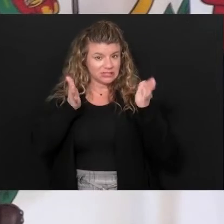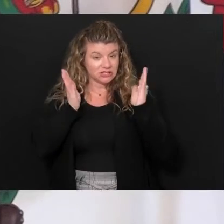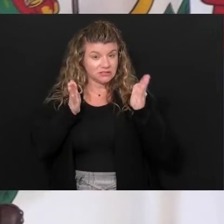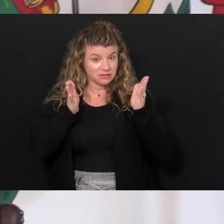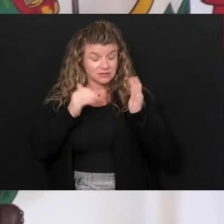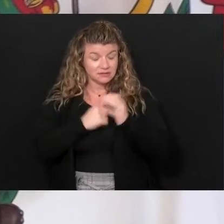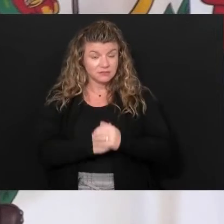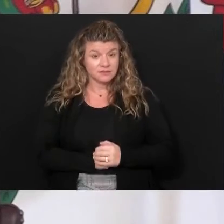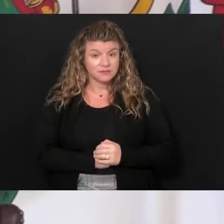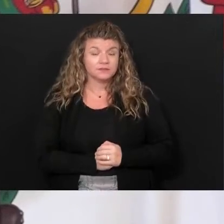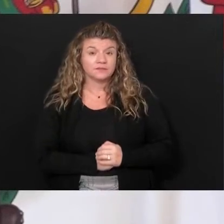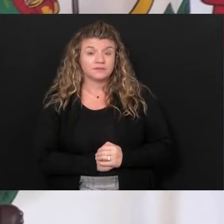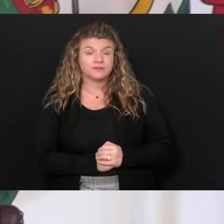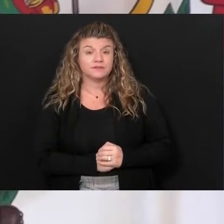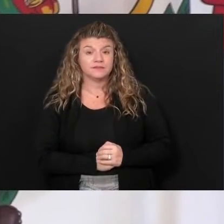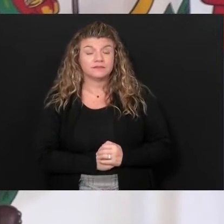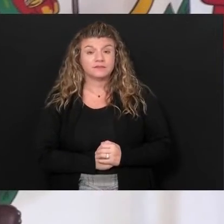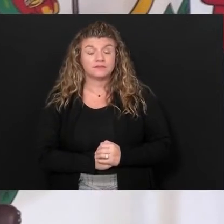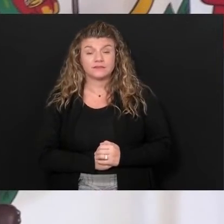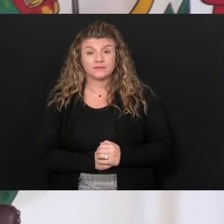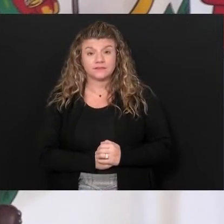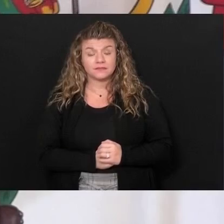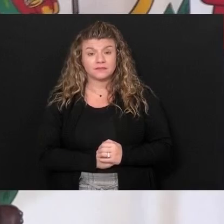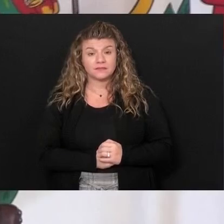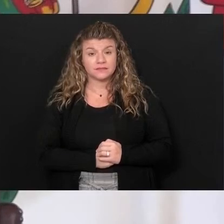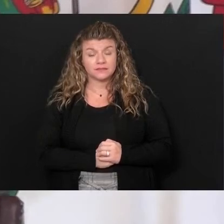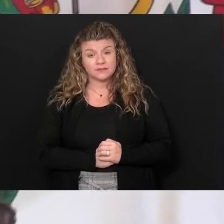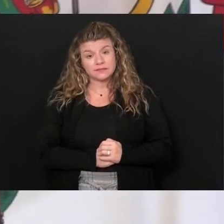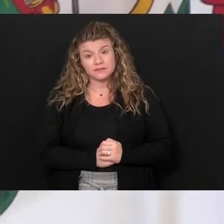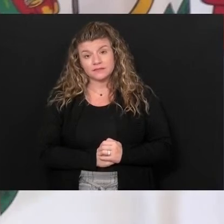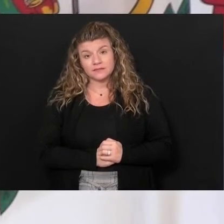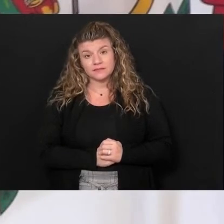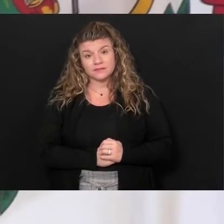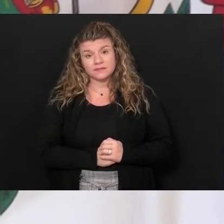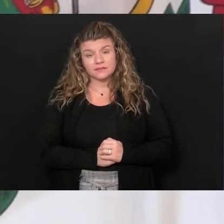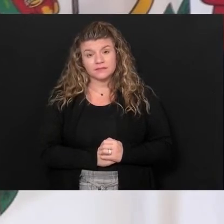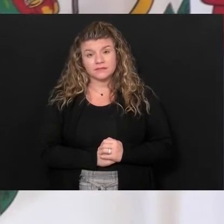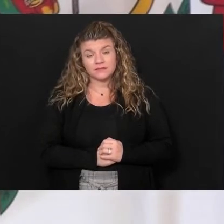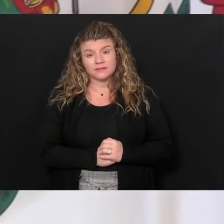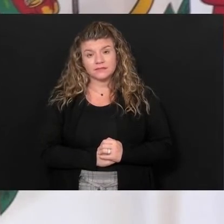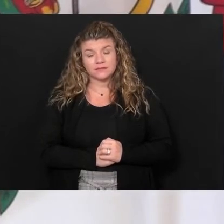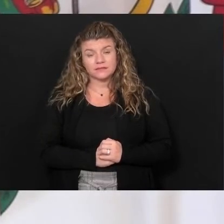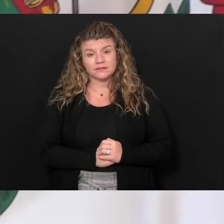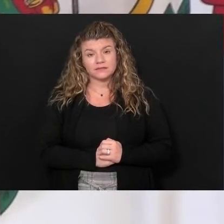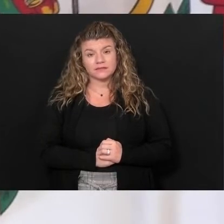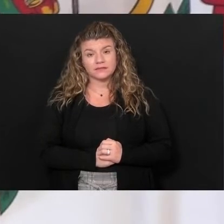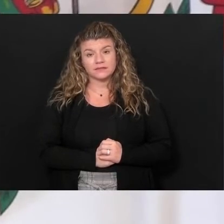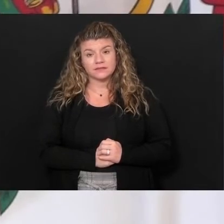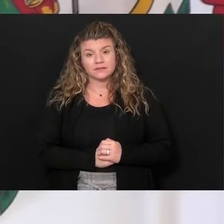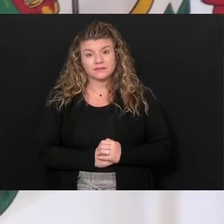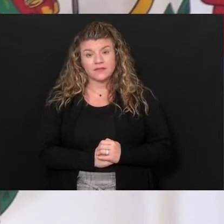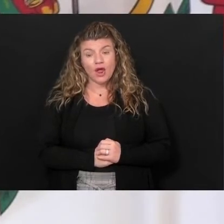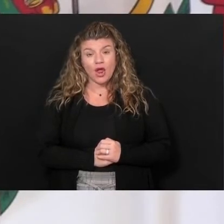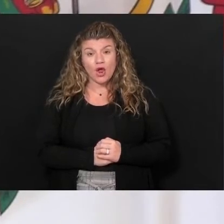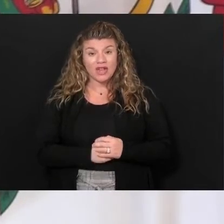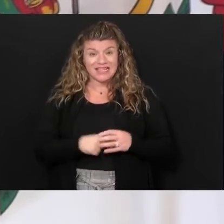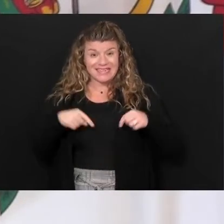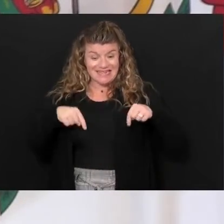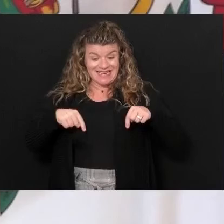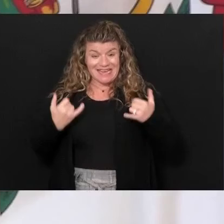better than anything, period. The bottom line is we can't stop this